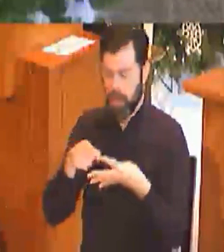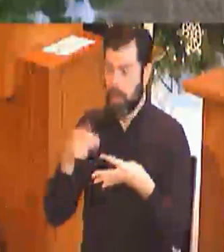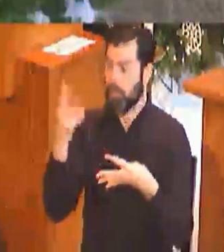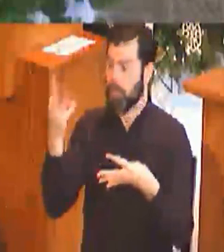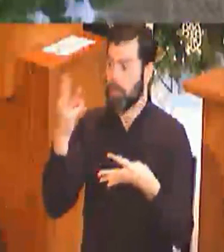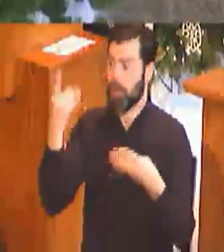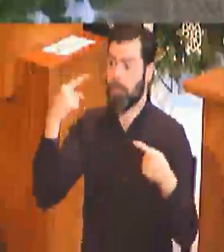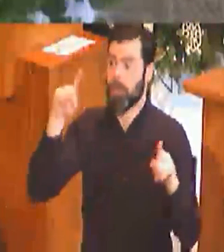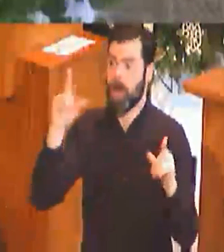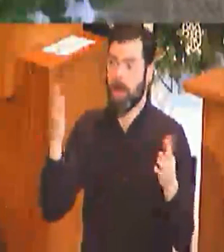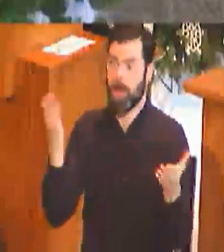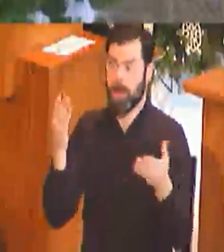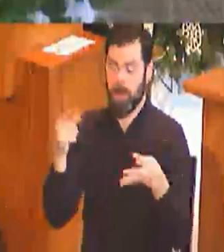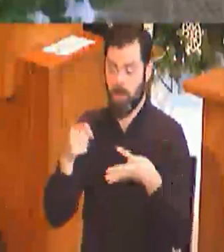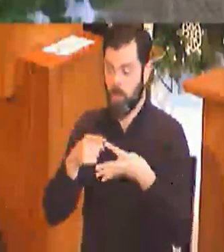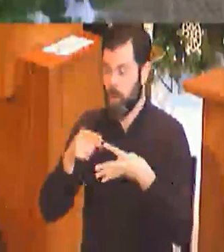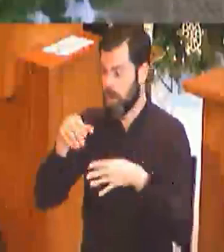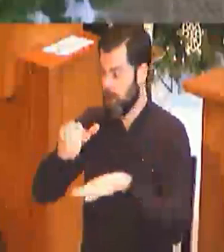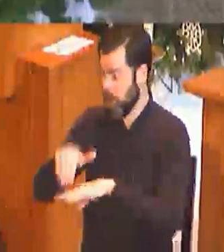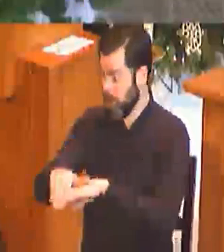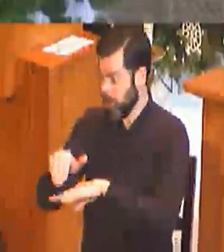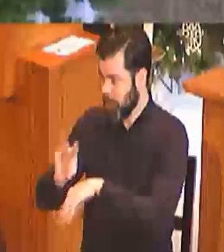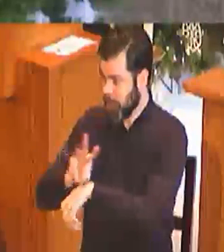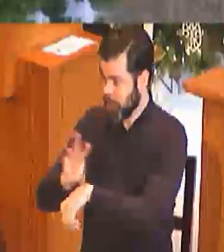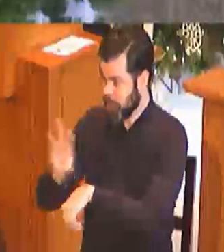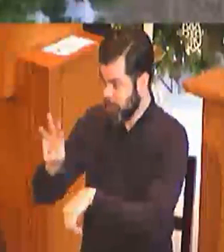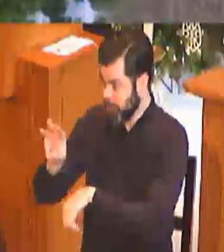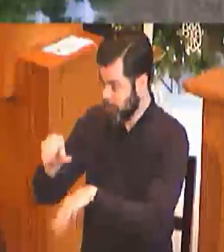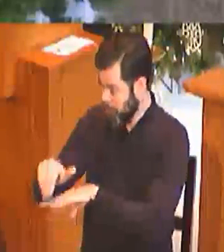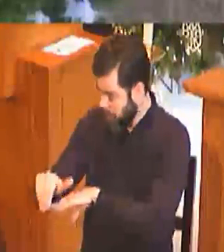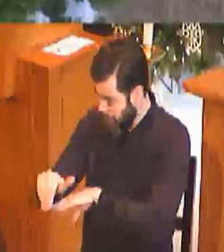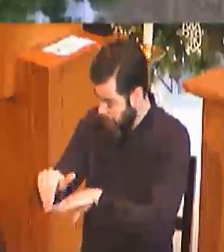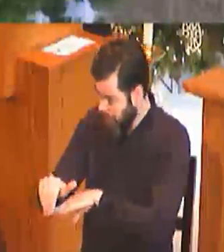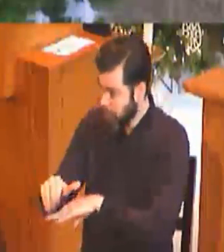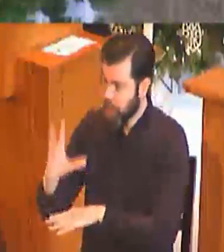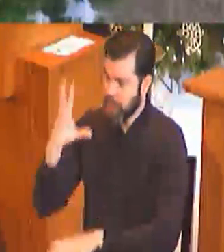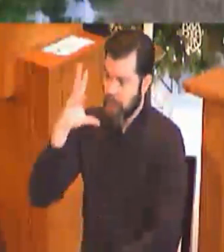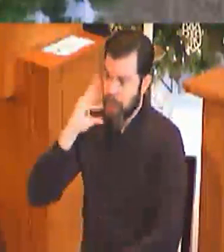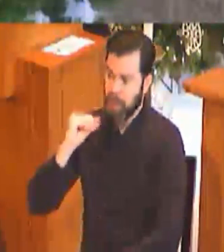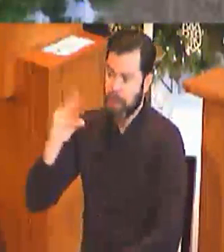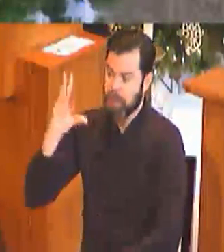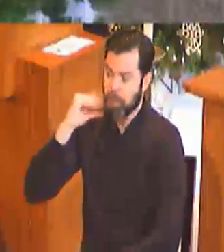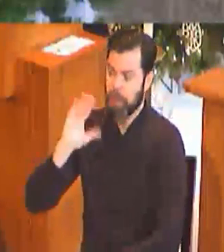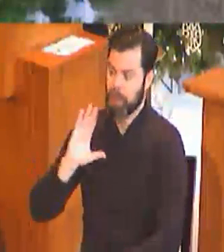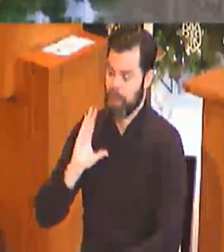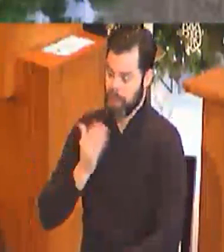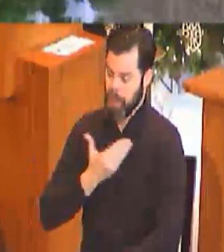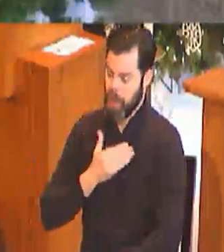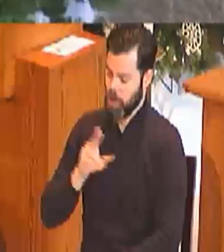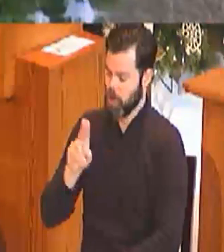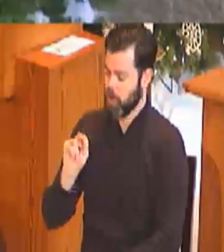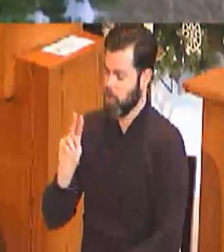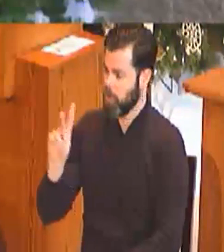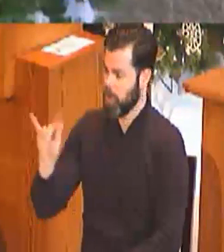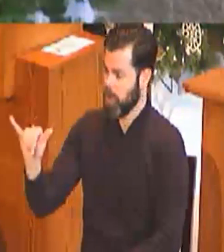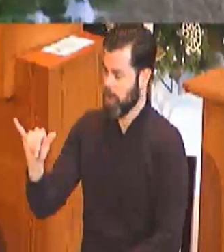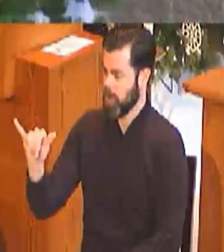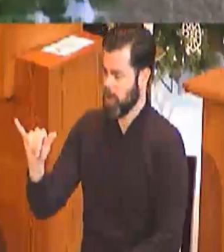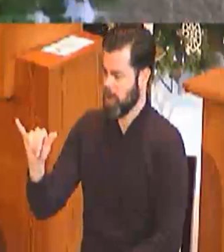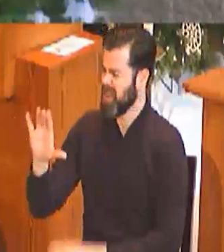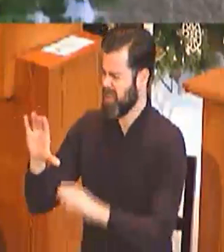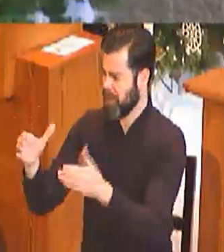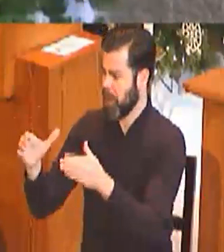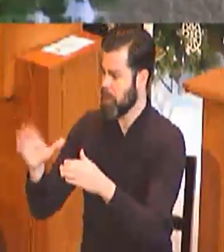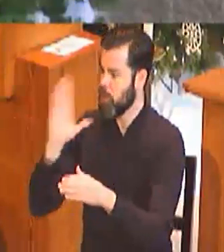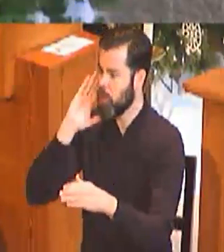here, Wednesday evening, 6 p.m. Experiencing Our Unity begins. There will be a